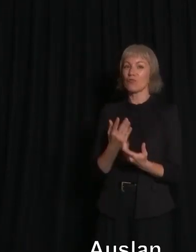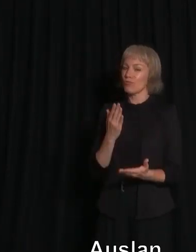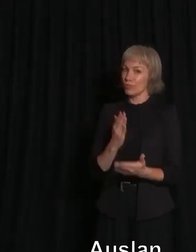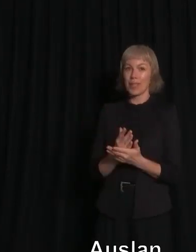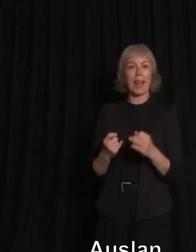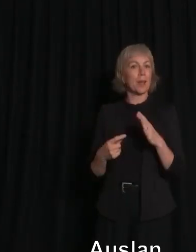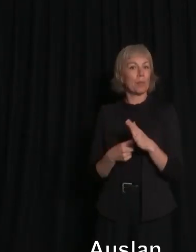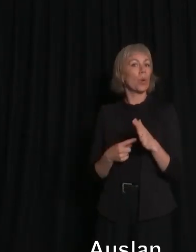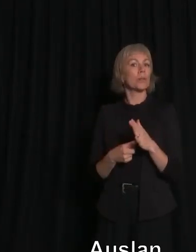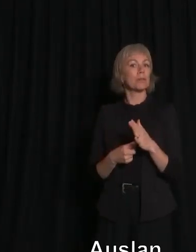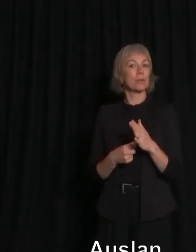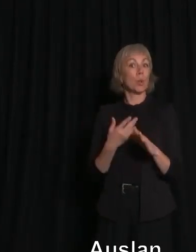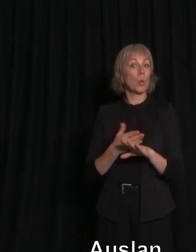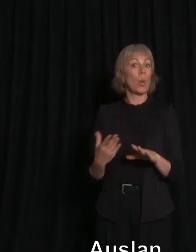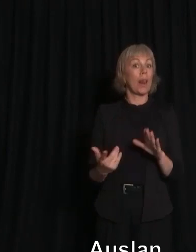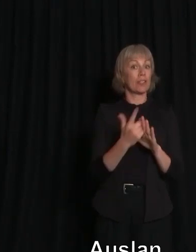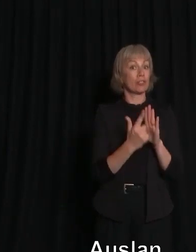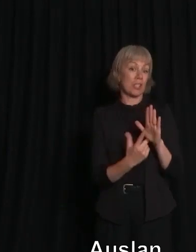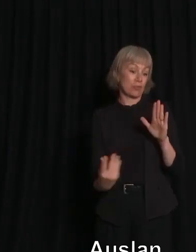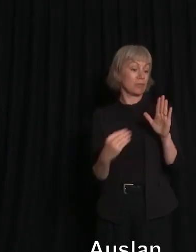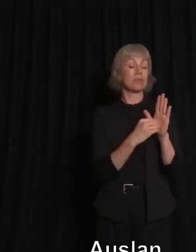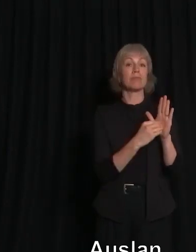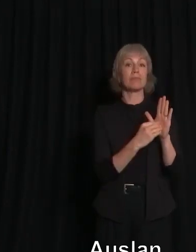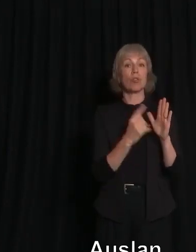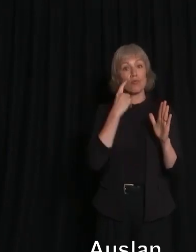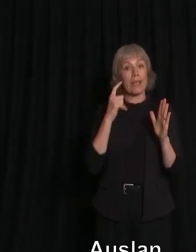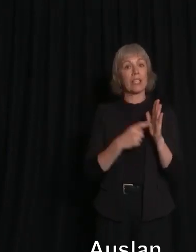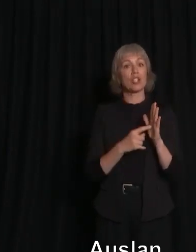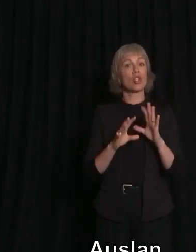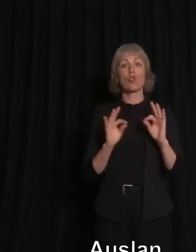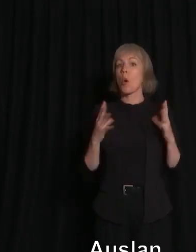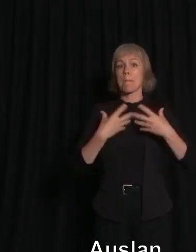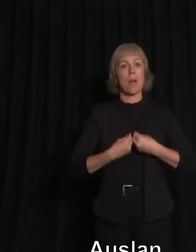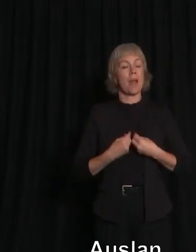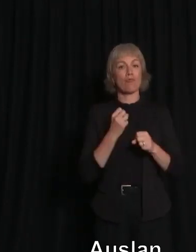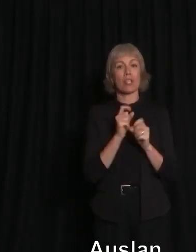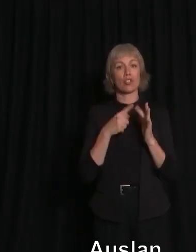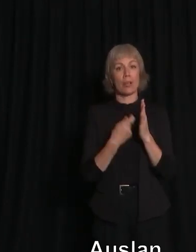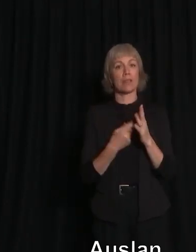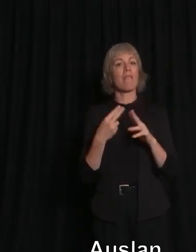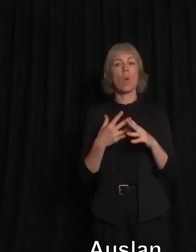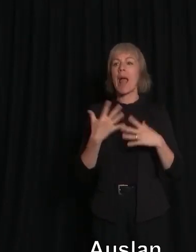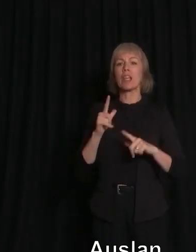really important piece of legislation is the recognition of non-binary genders in all our travel documents and